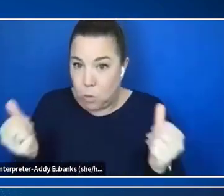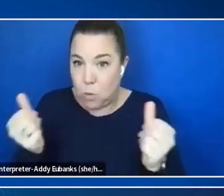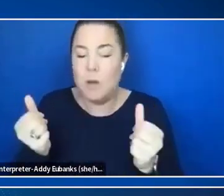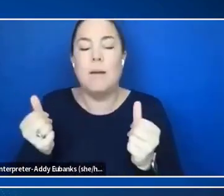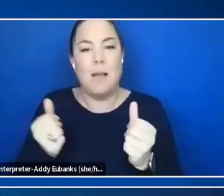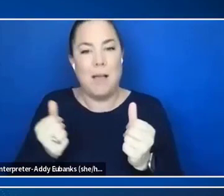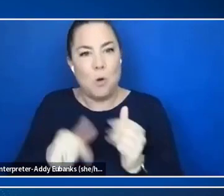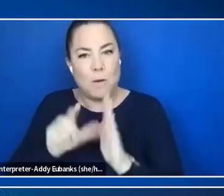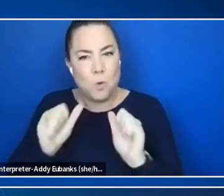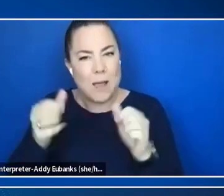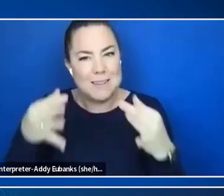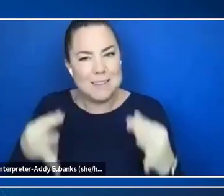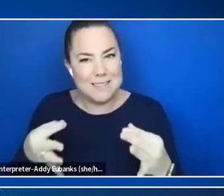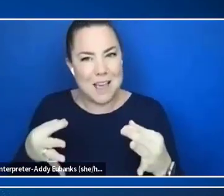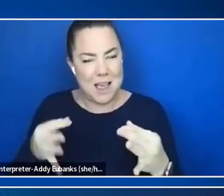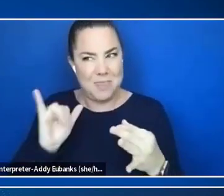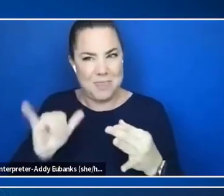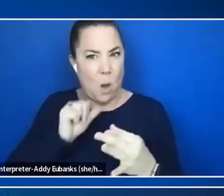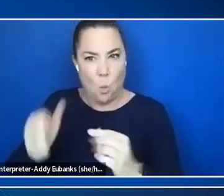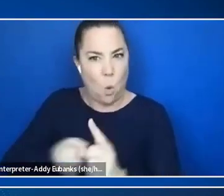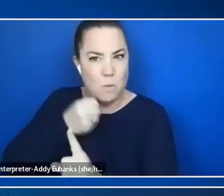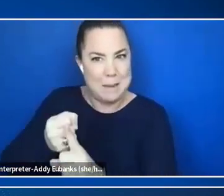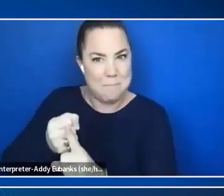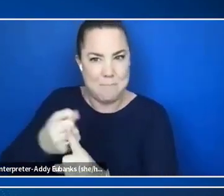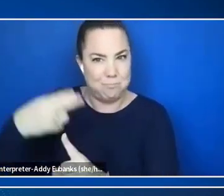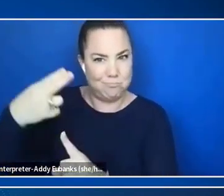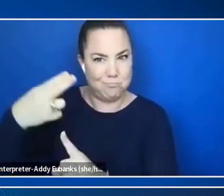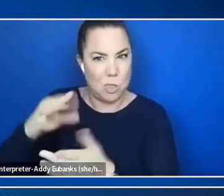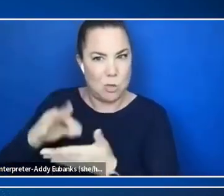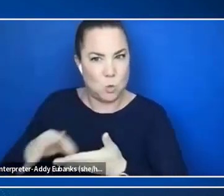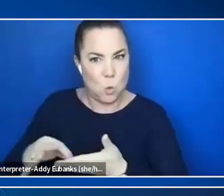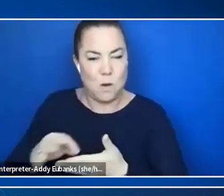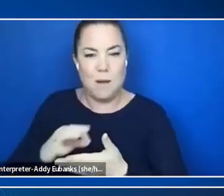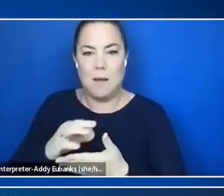really affect the score. So it's not just the presence of these